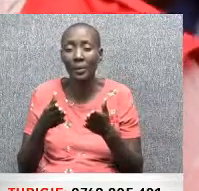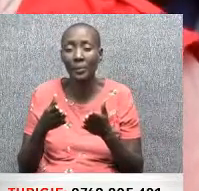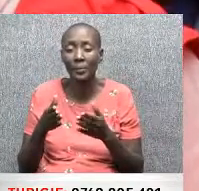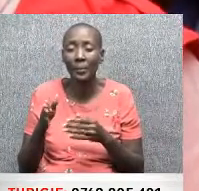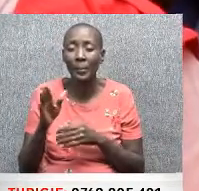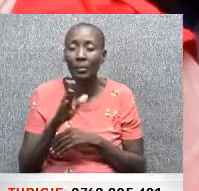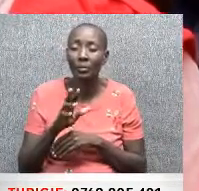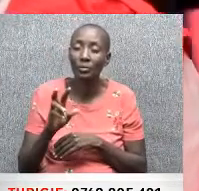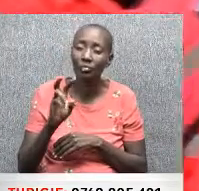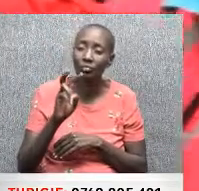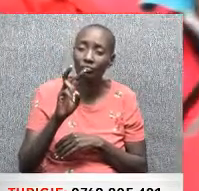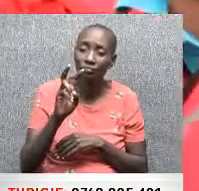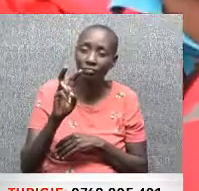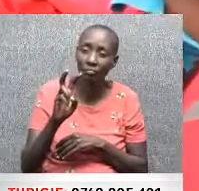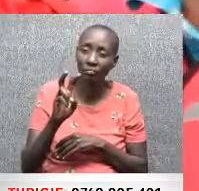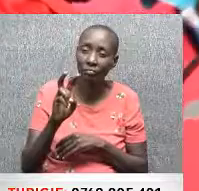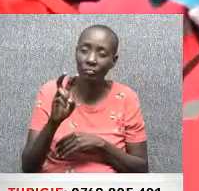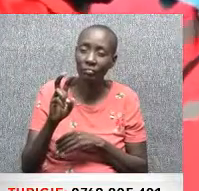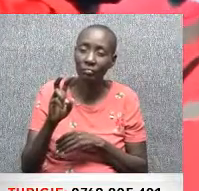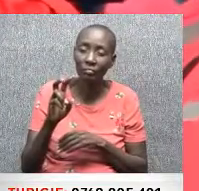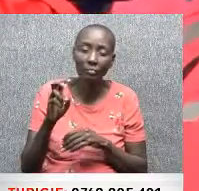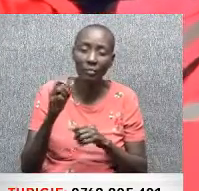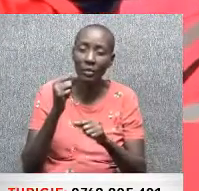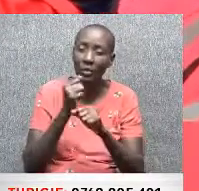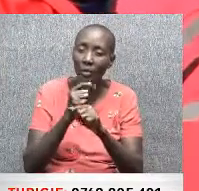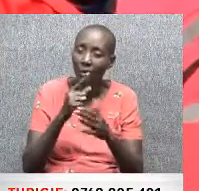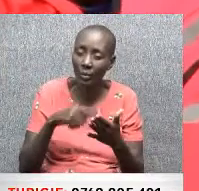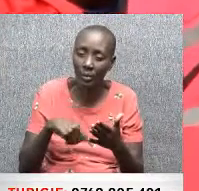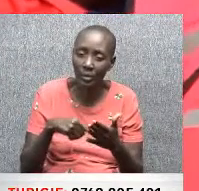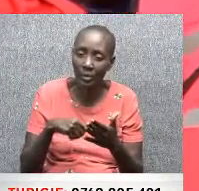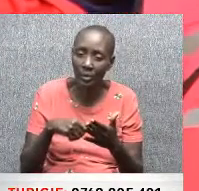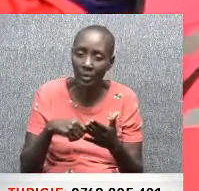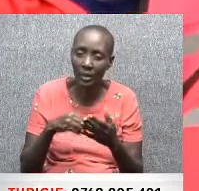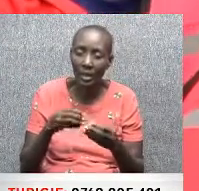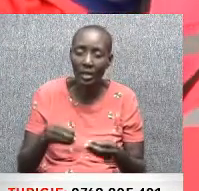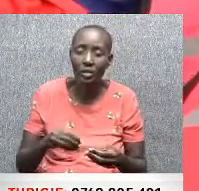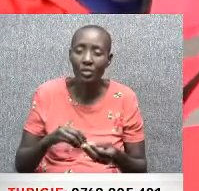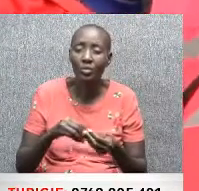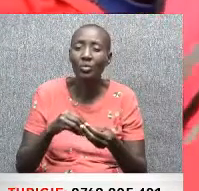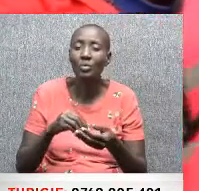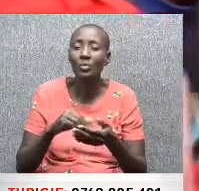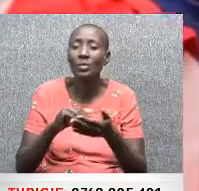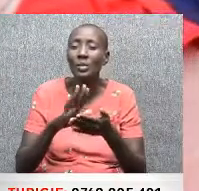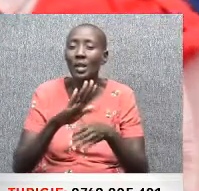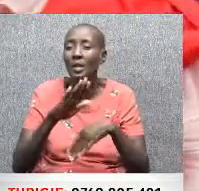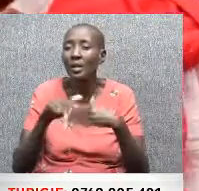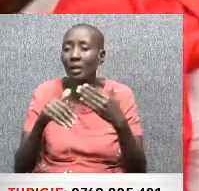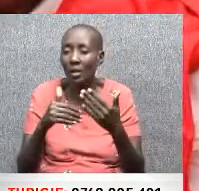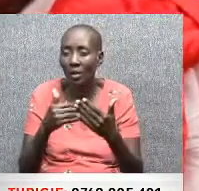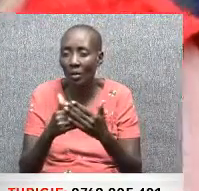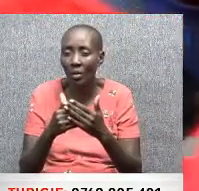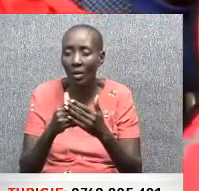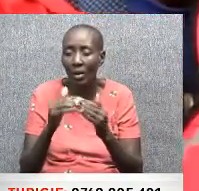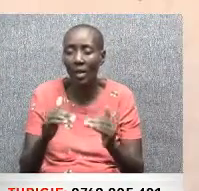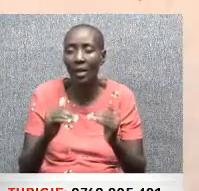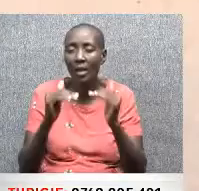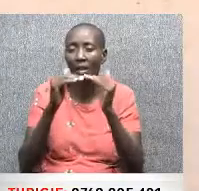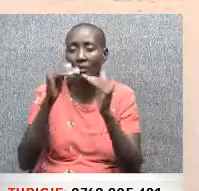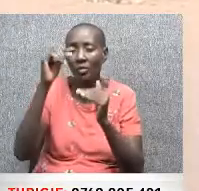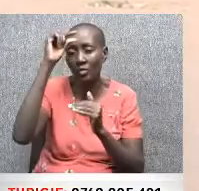see the concentration is to flag off all interventions, all level of government to intervene on issues of